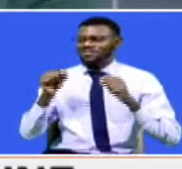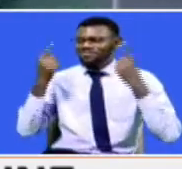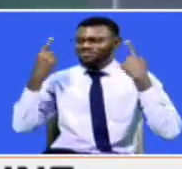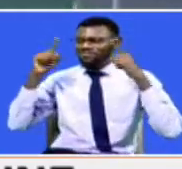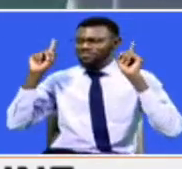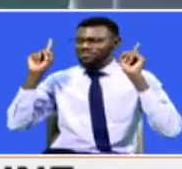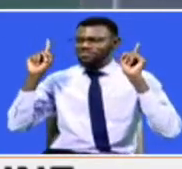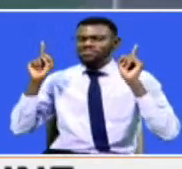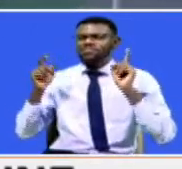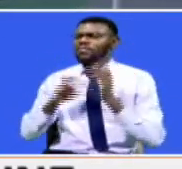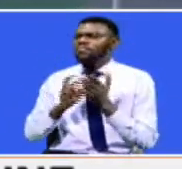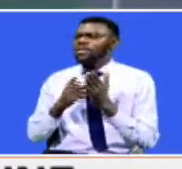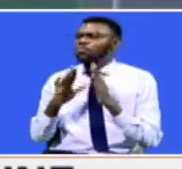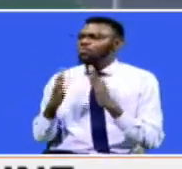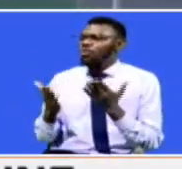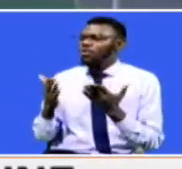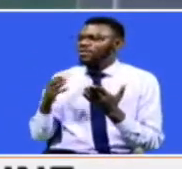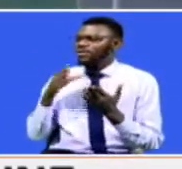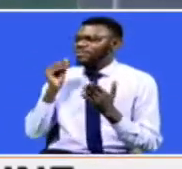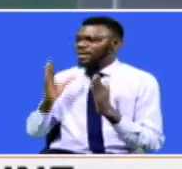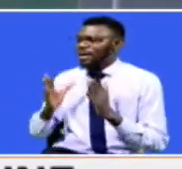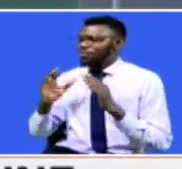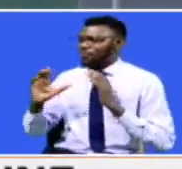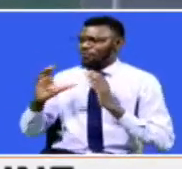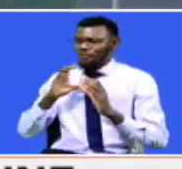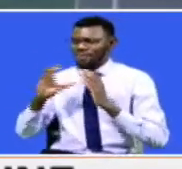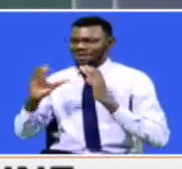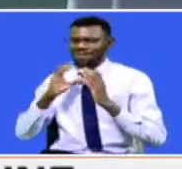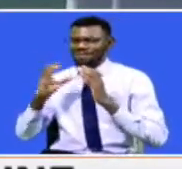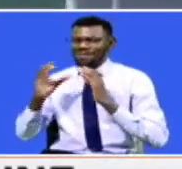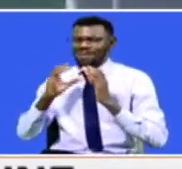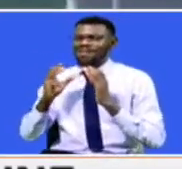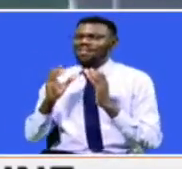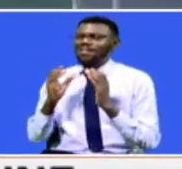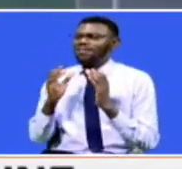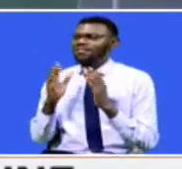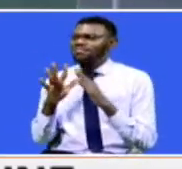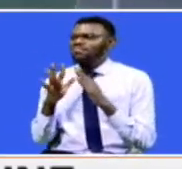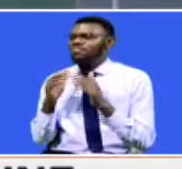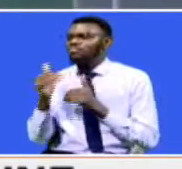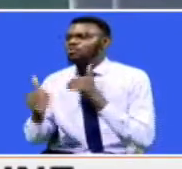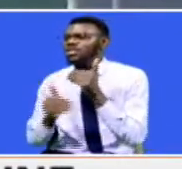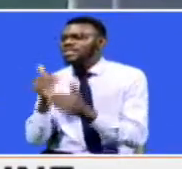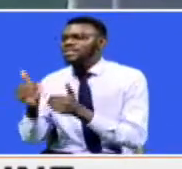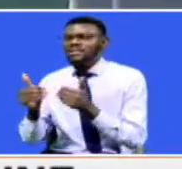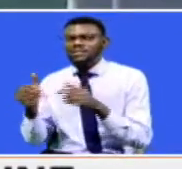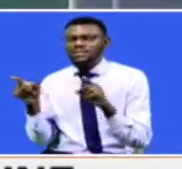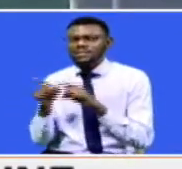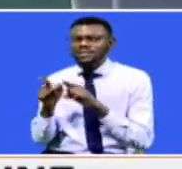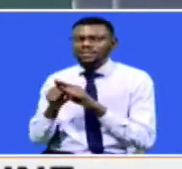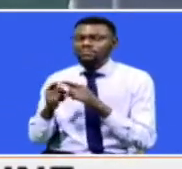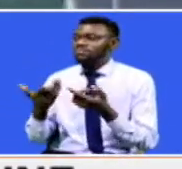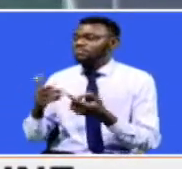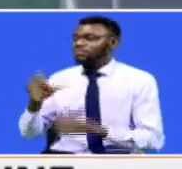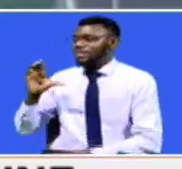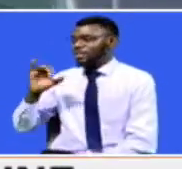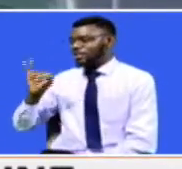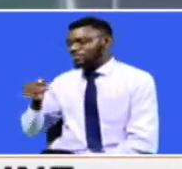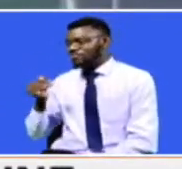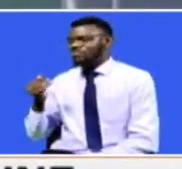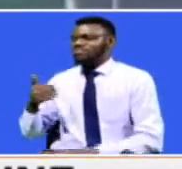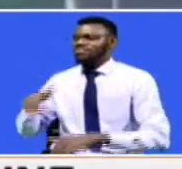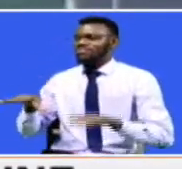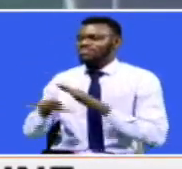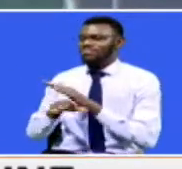mean is, then the Speaker will communicate this particular motion in terms of how it was moved and take it to the CJ or the Deputy CJ.